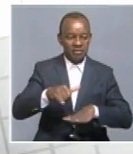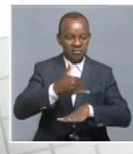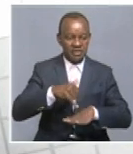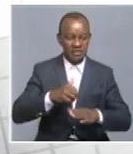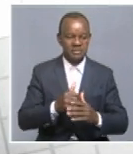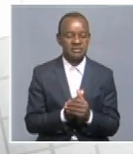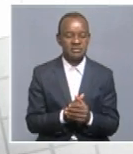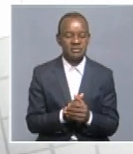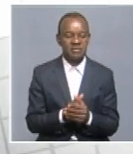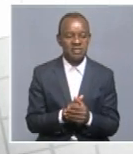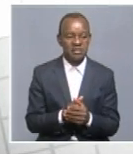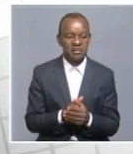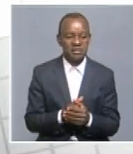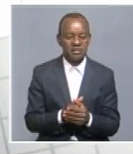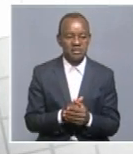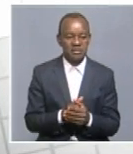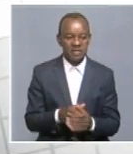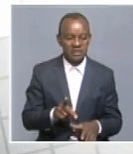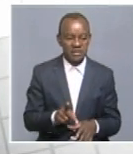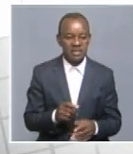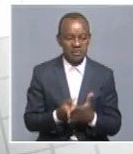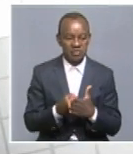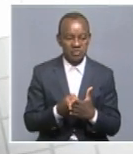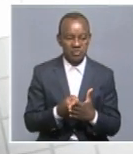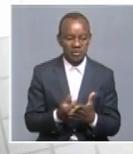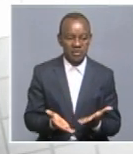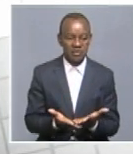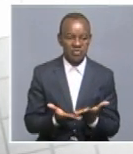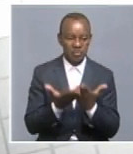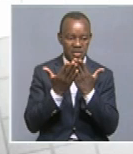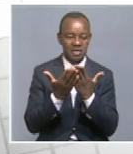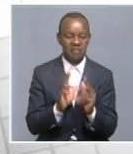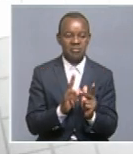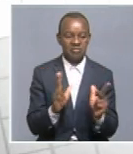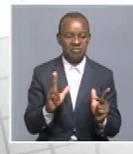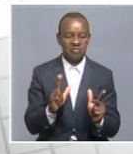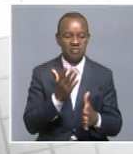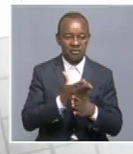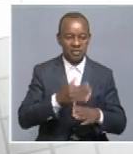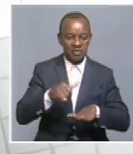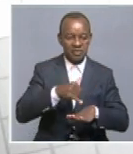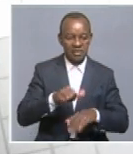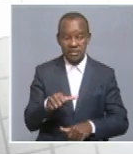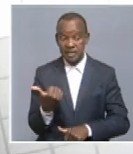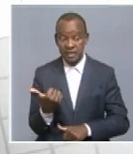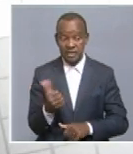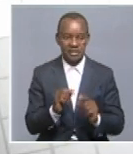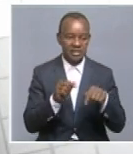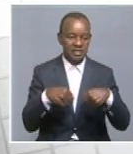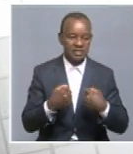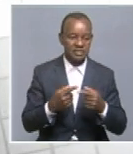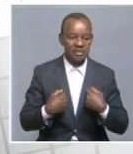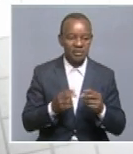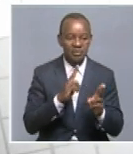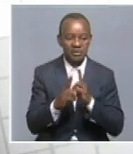and Occupational Health and Safety to assist with employment cases. The other issue that we have